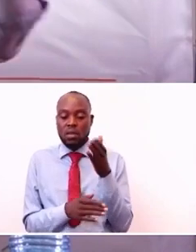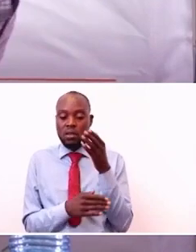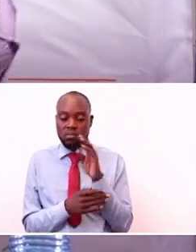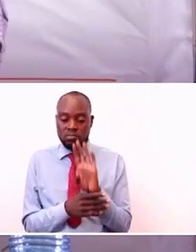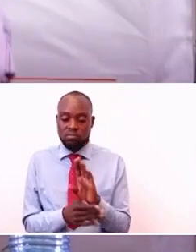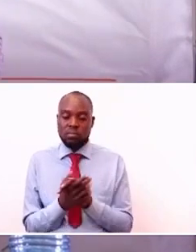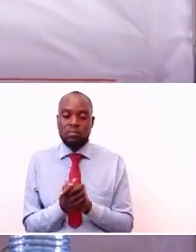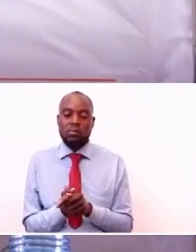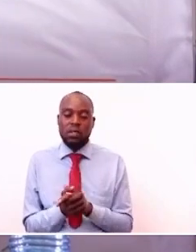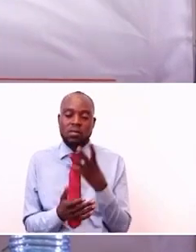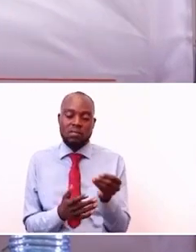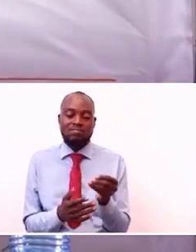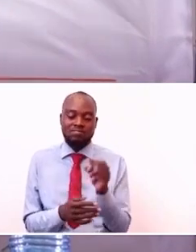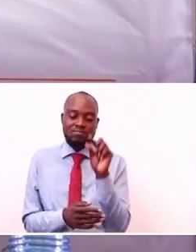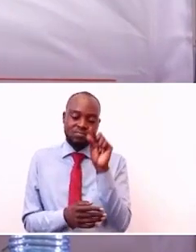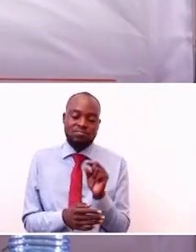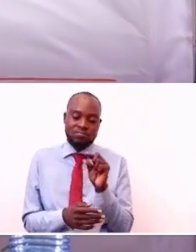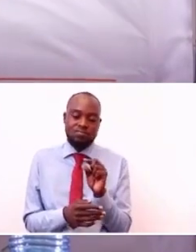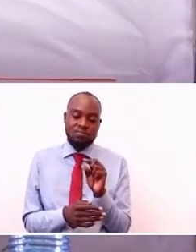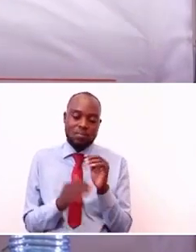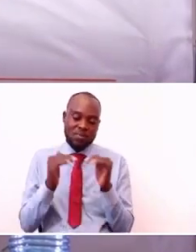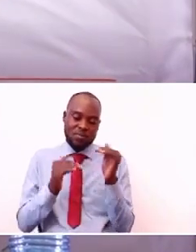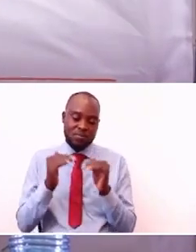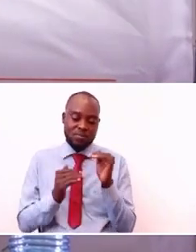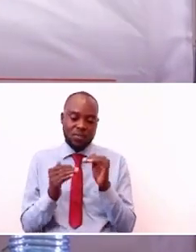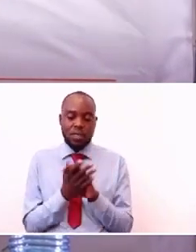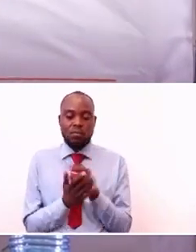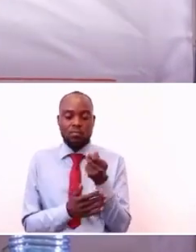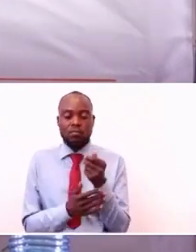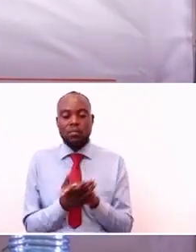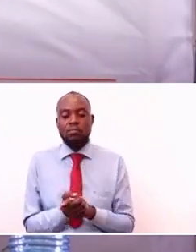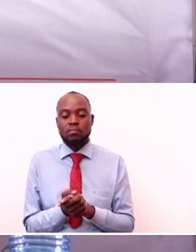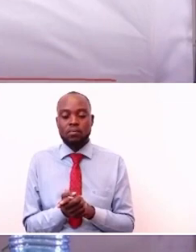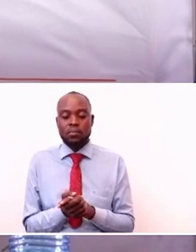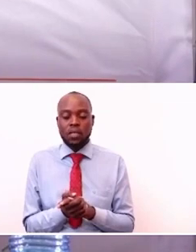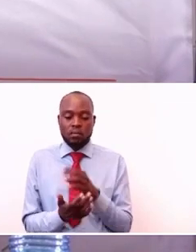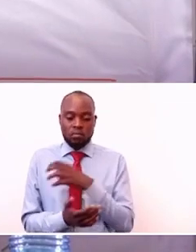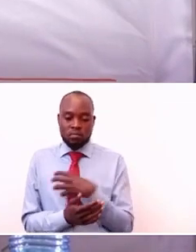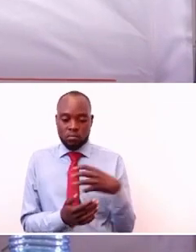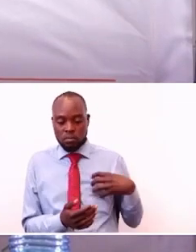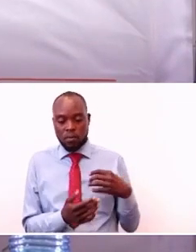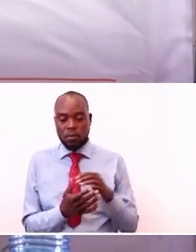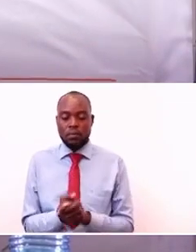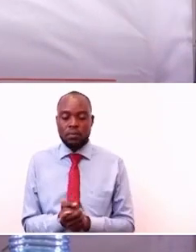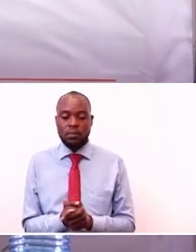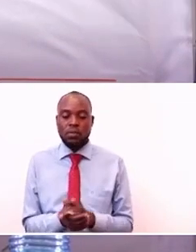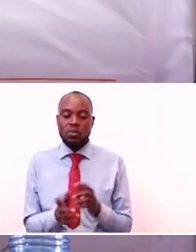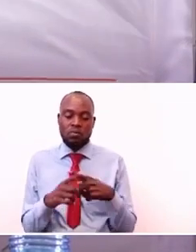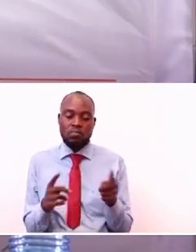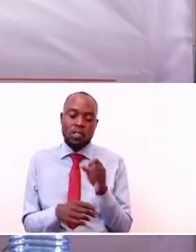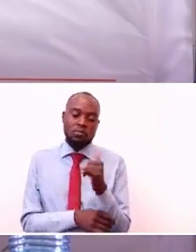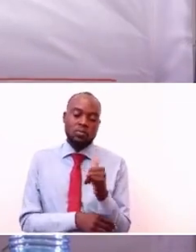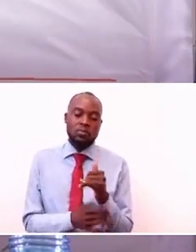small, medium enterprises who are mostly, by the way, women, and youth